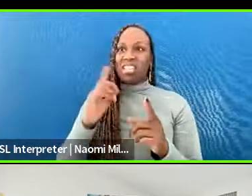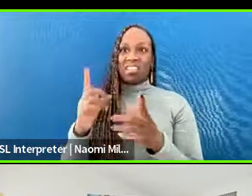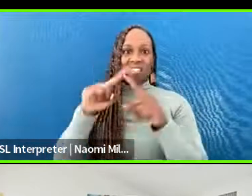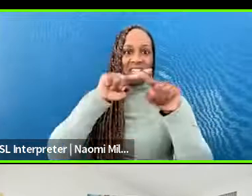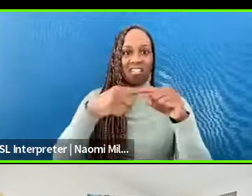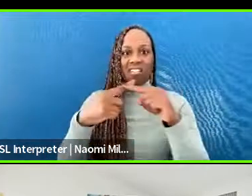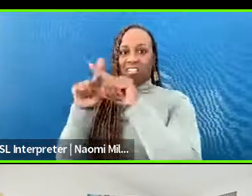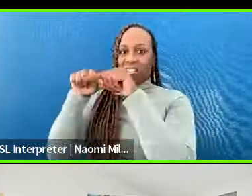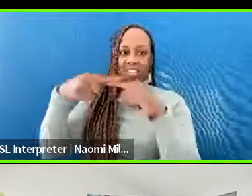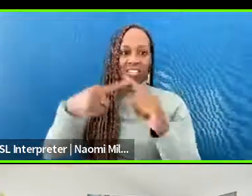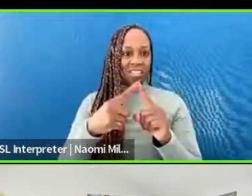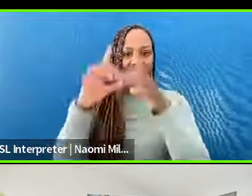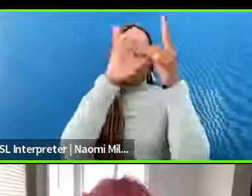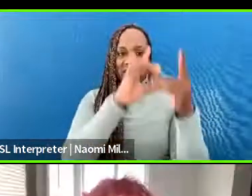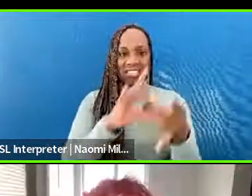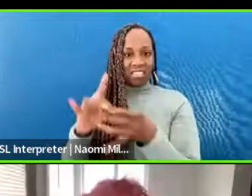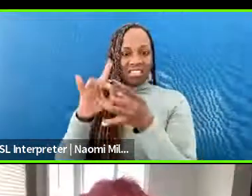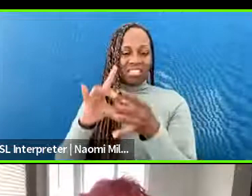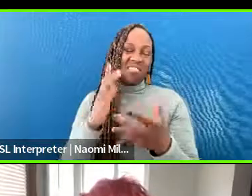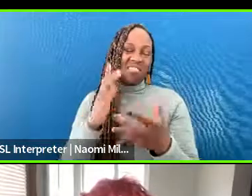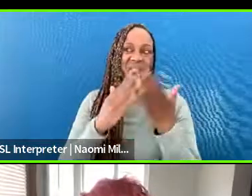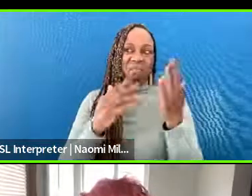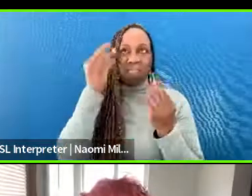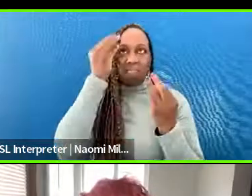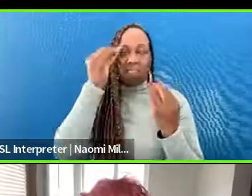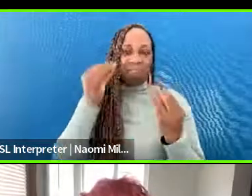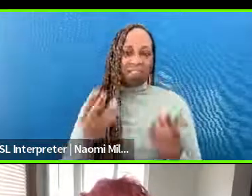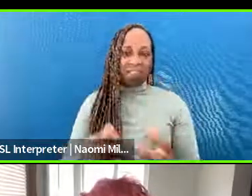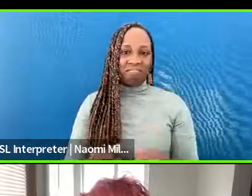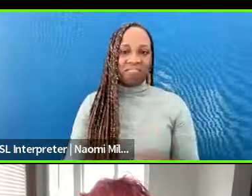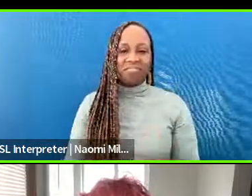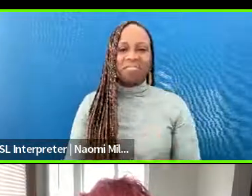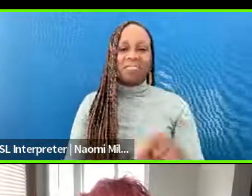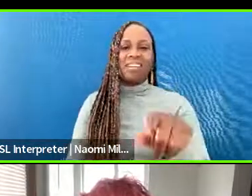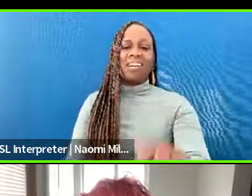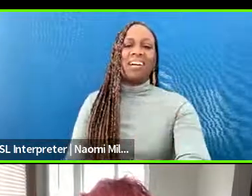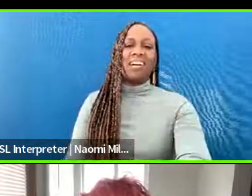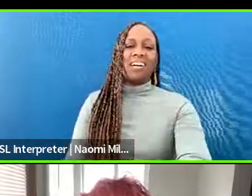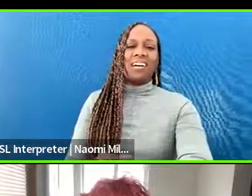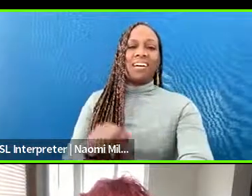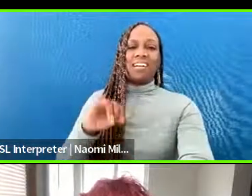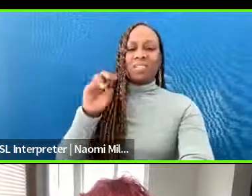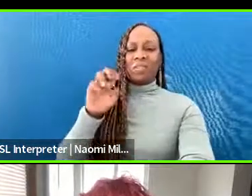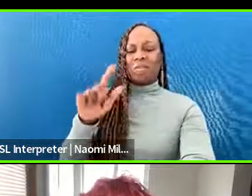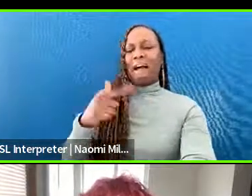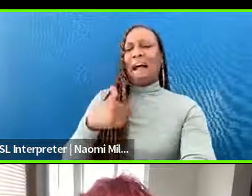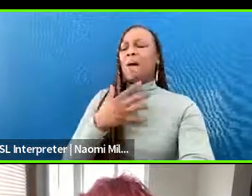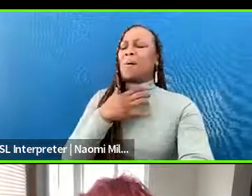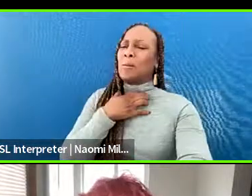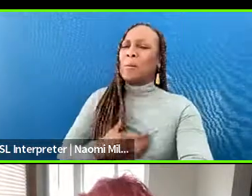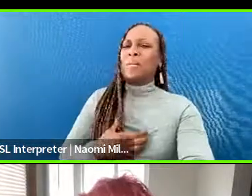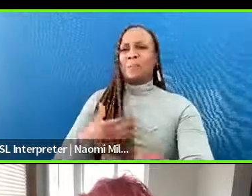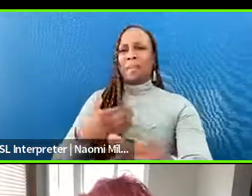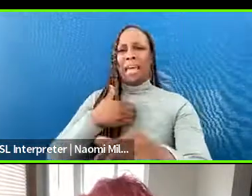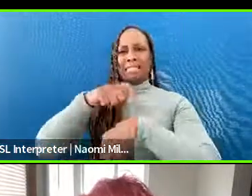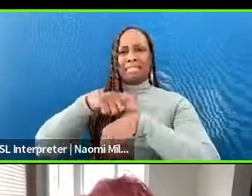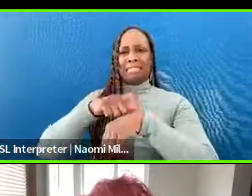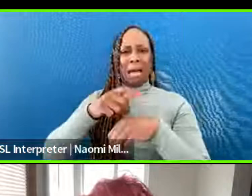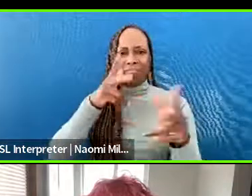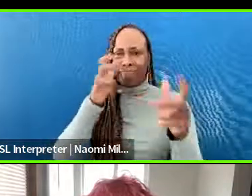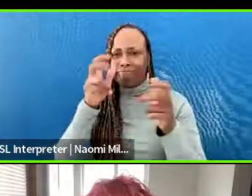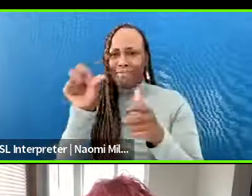So those are just some thoughts. I wish we had time to hear from others, but I think this webinar auto shuts